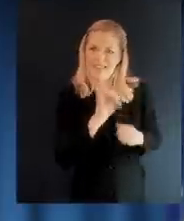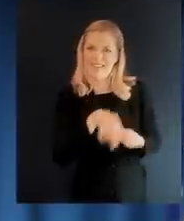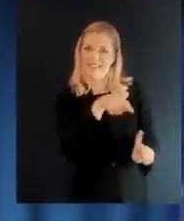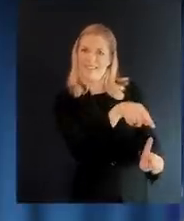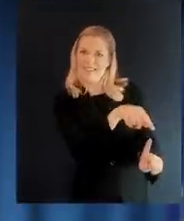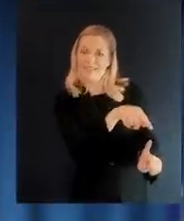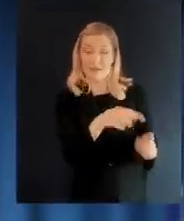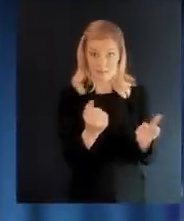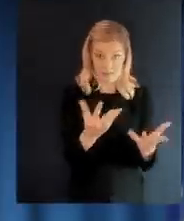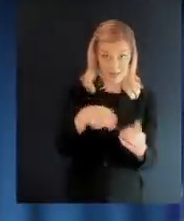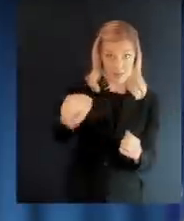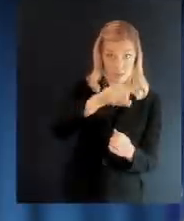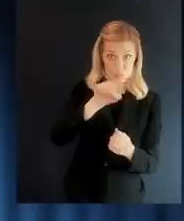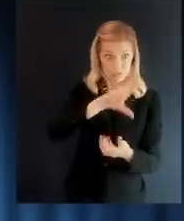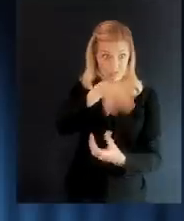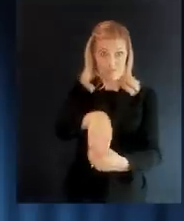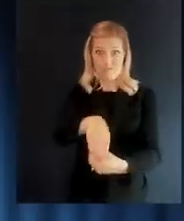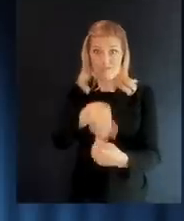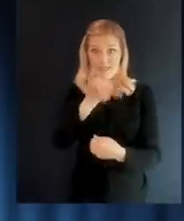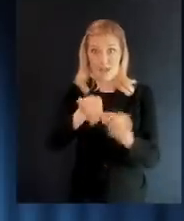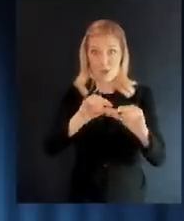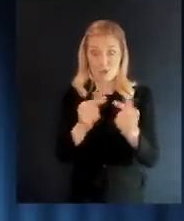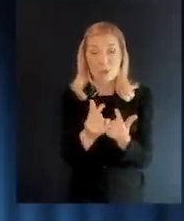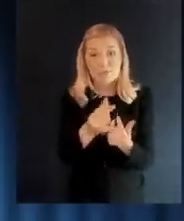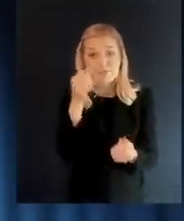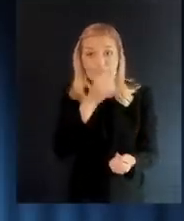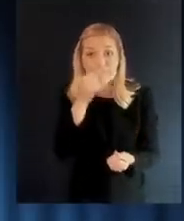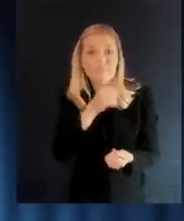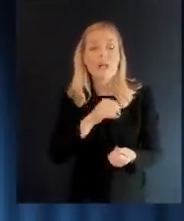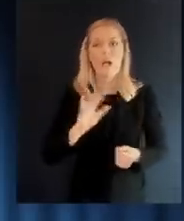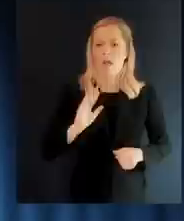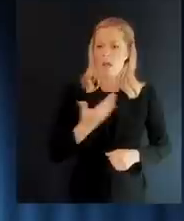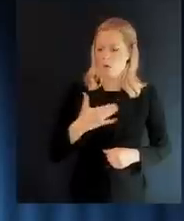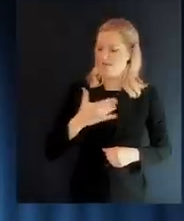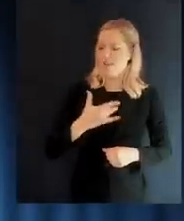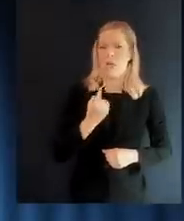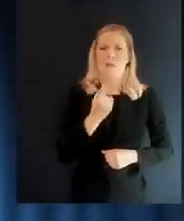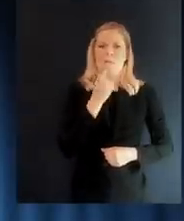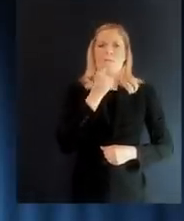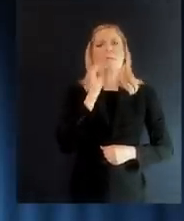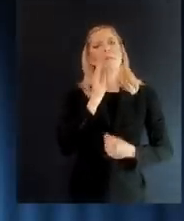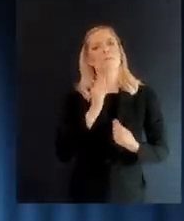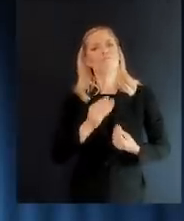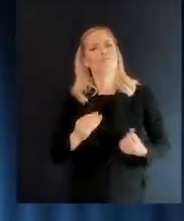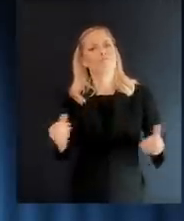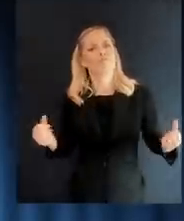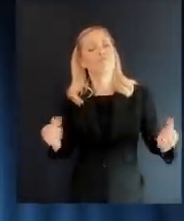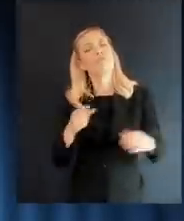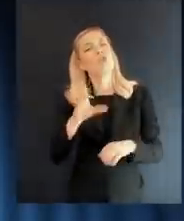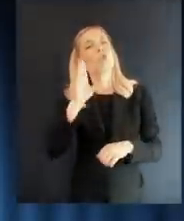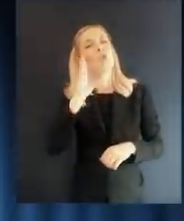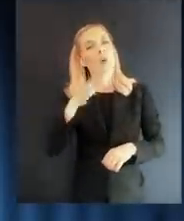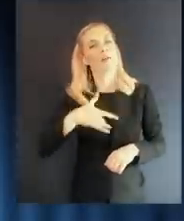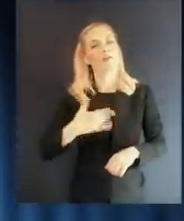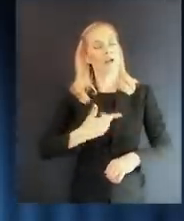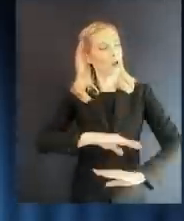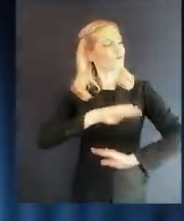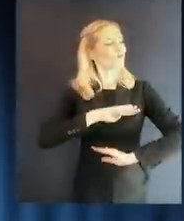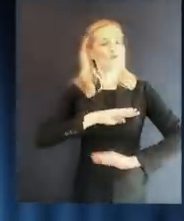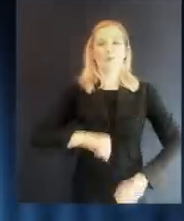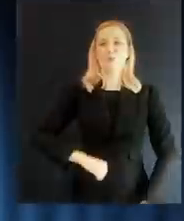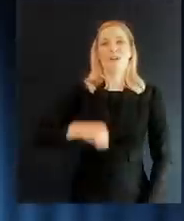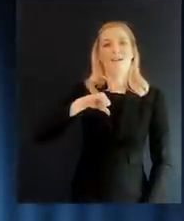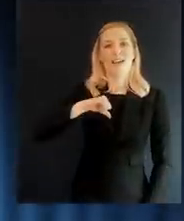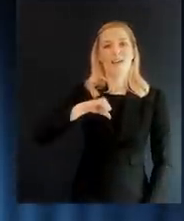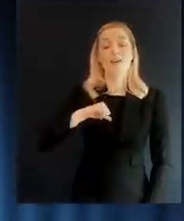willing to band together and support each other. We will emerge from this crisis stronger than ever. And when I think back on the time I've spent here, it will not be